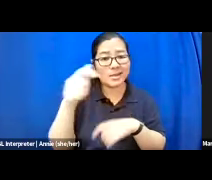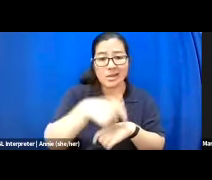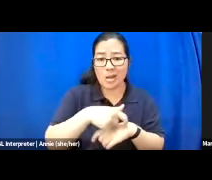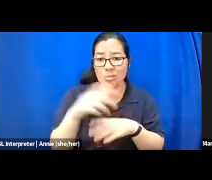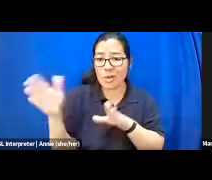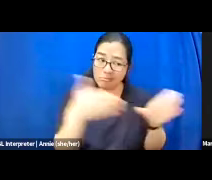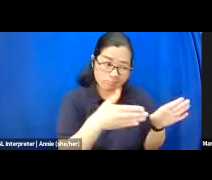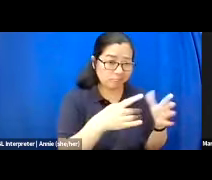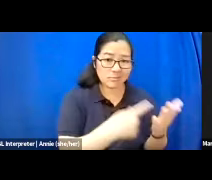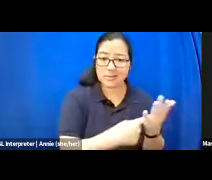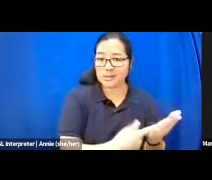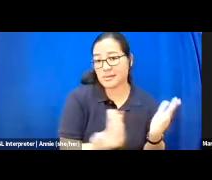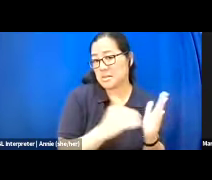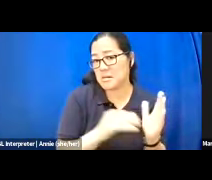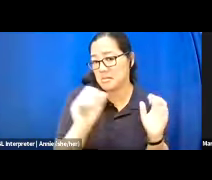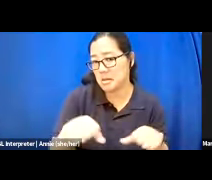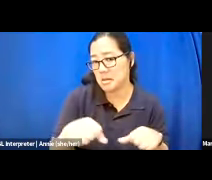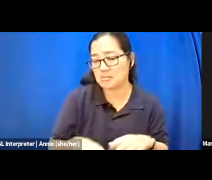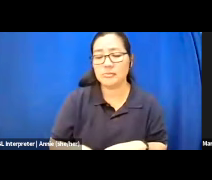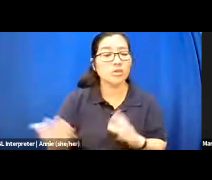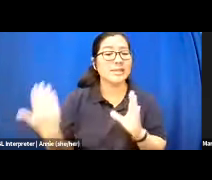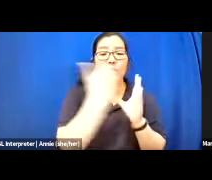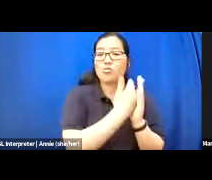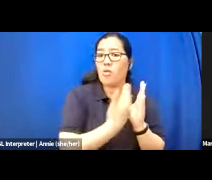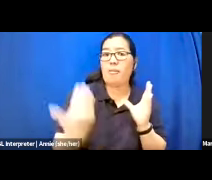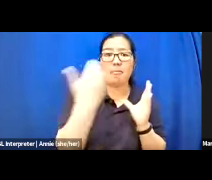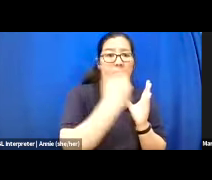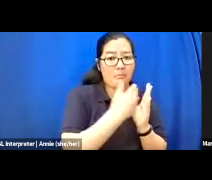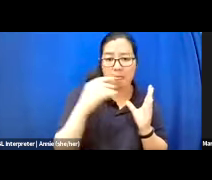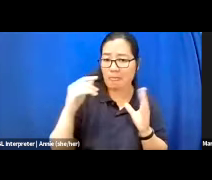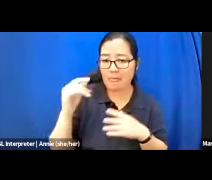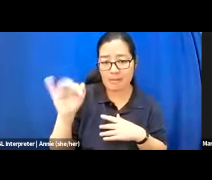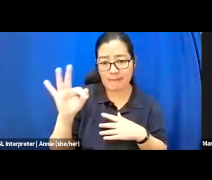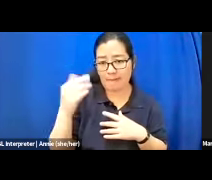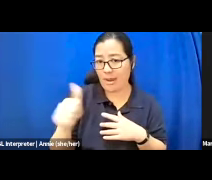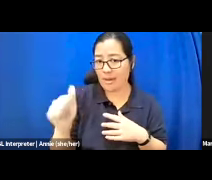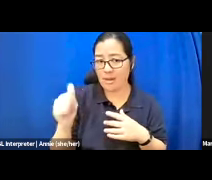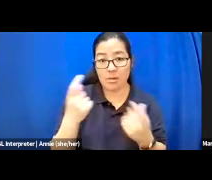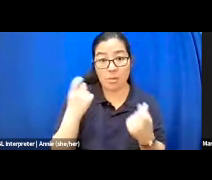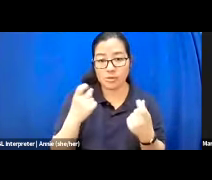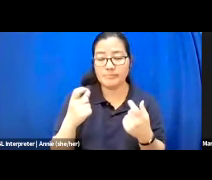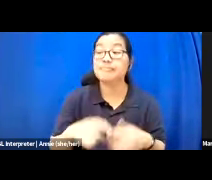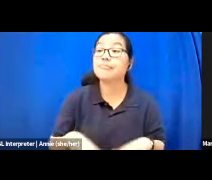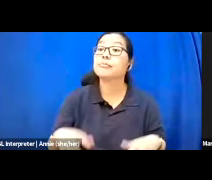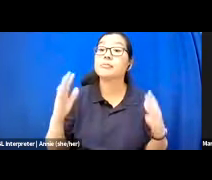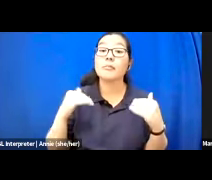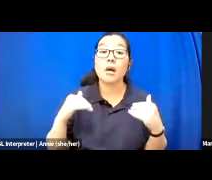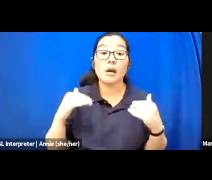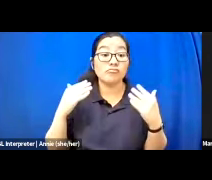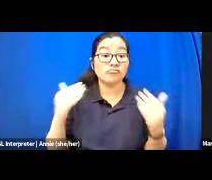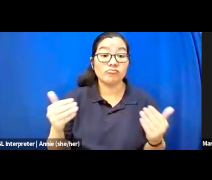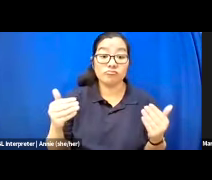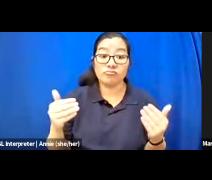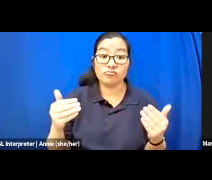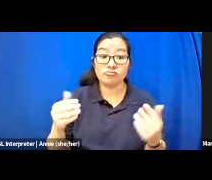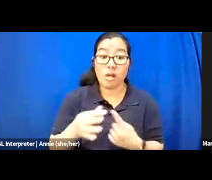stuff. Again, here, just interrupt me if you have some questions or so, but why don't we, unless you